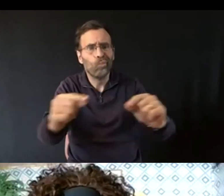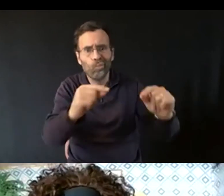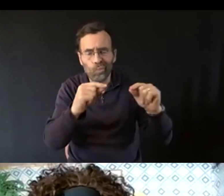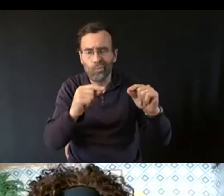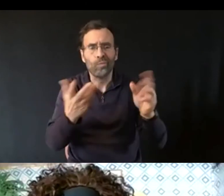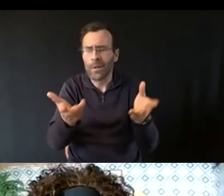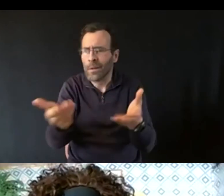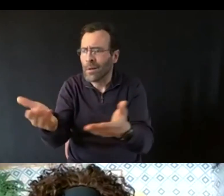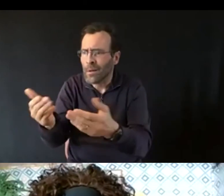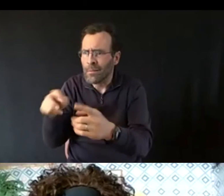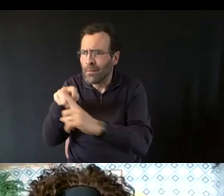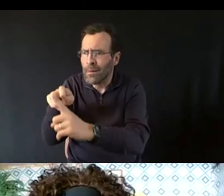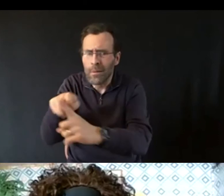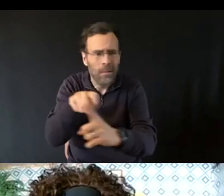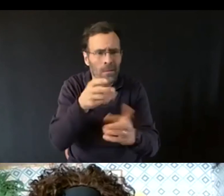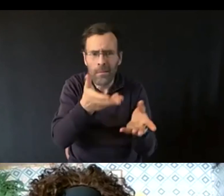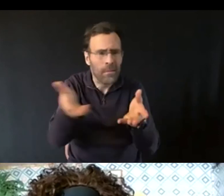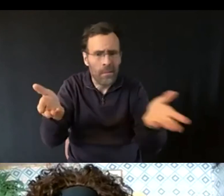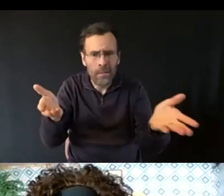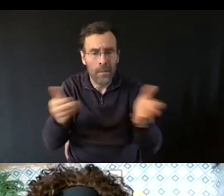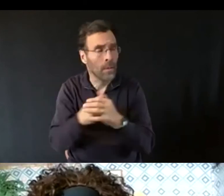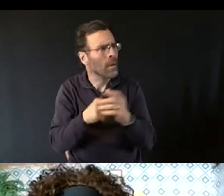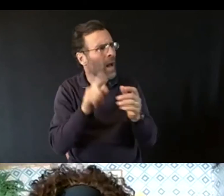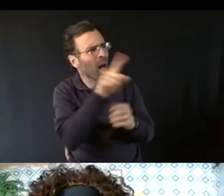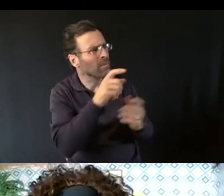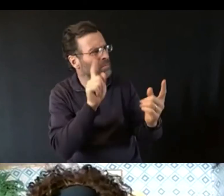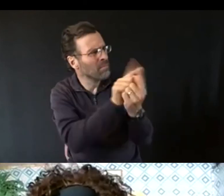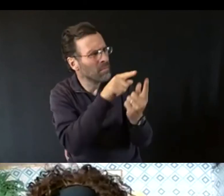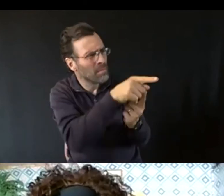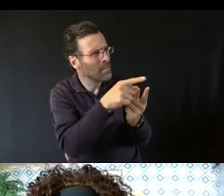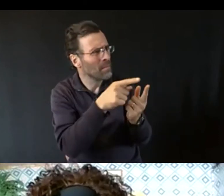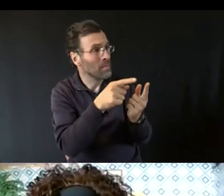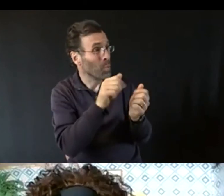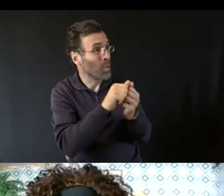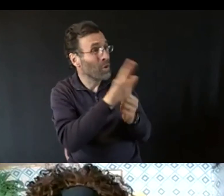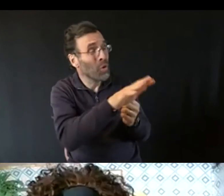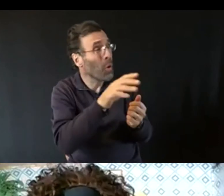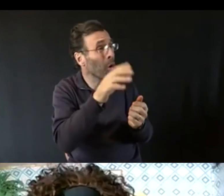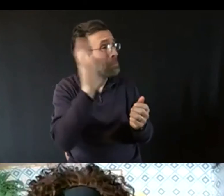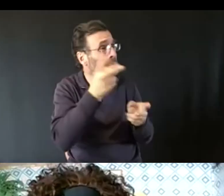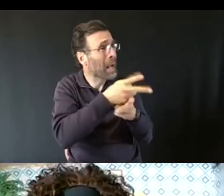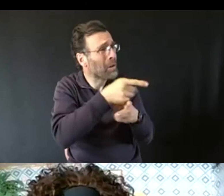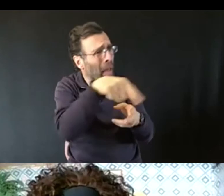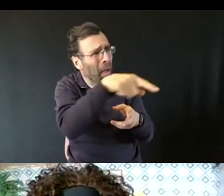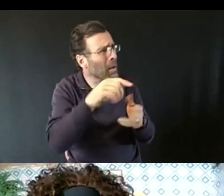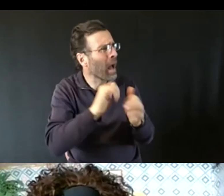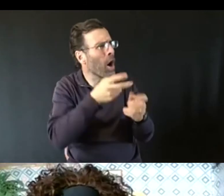out, well, how did you manage this or whatever,